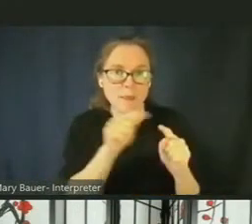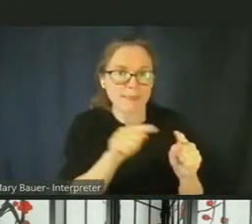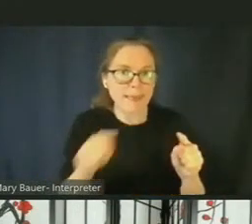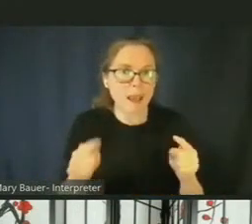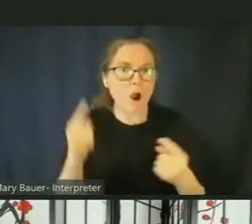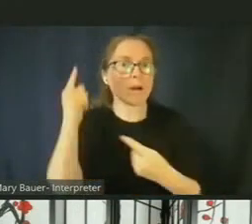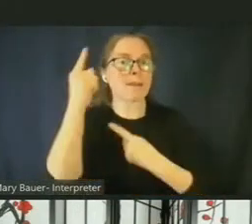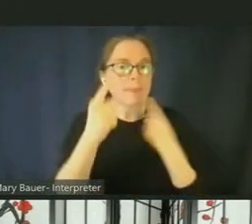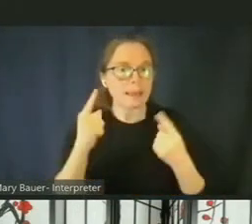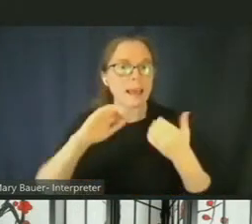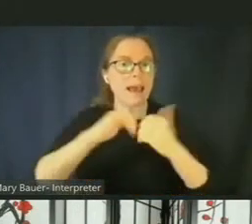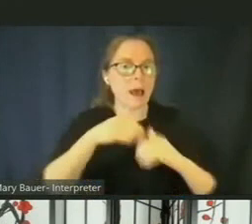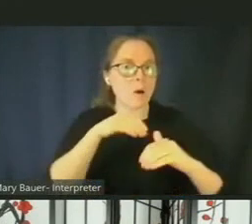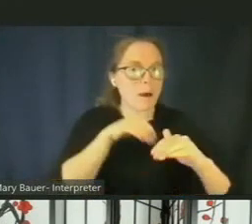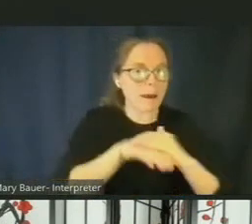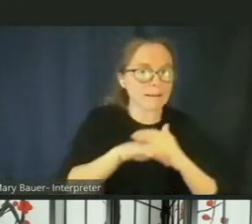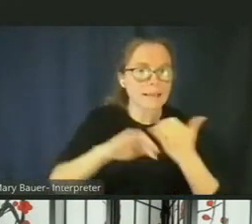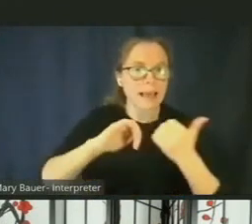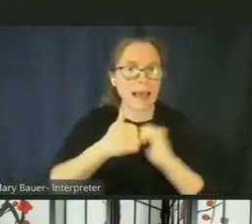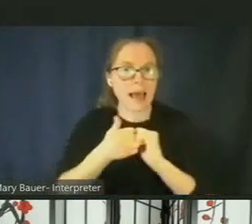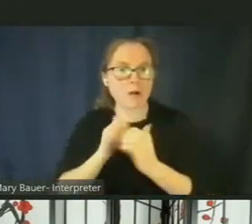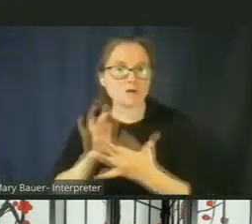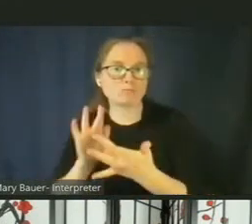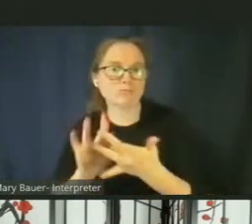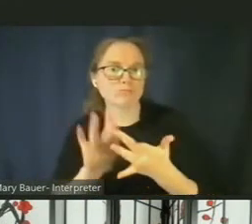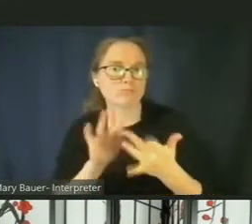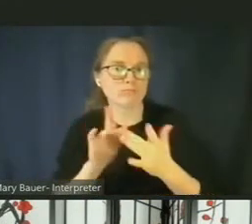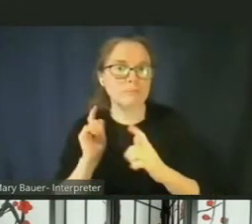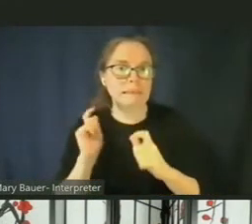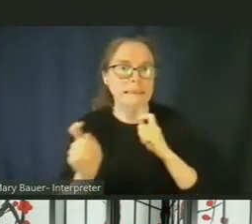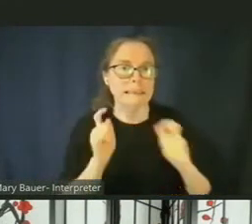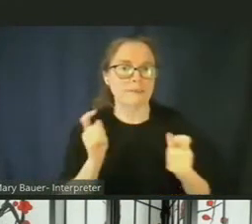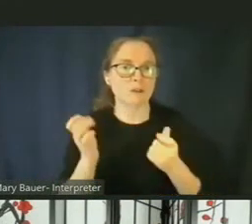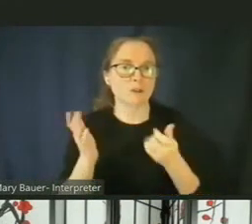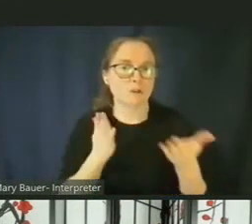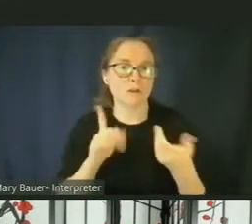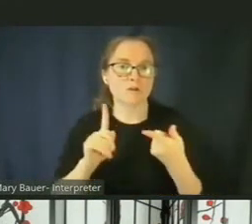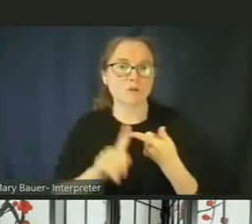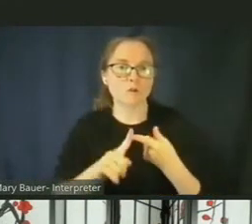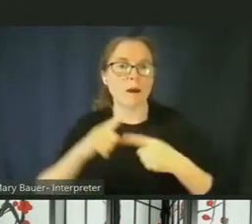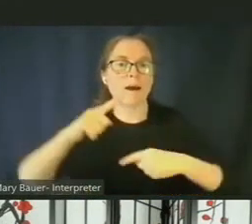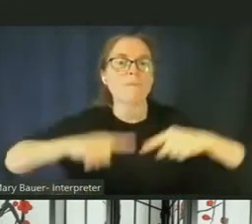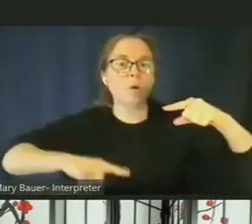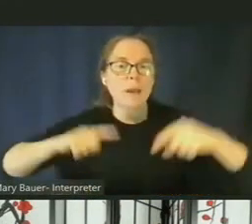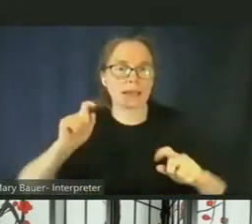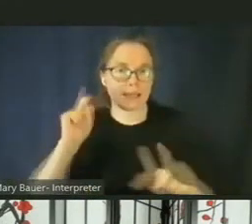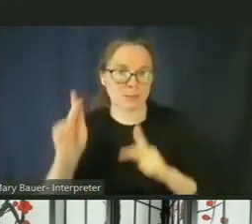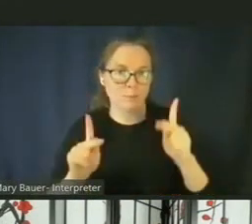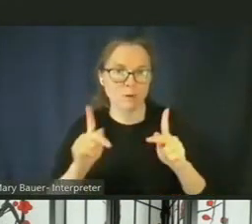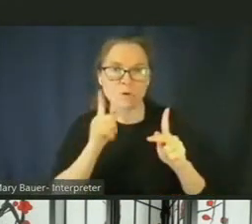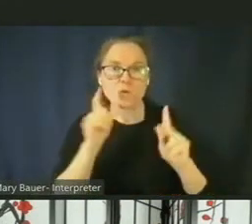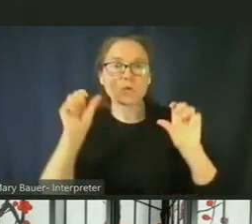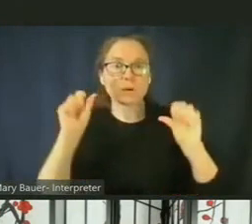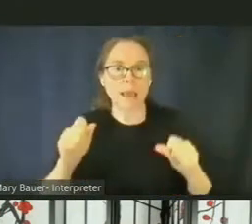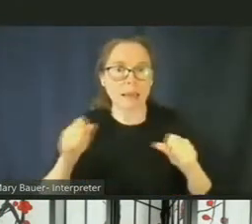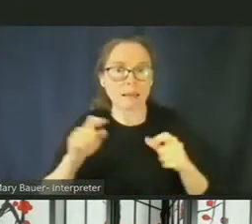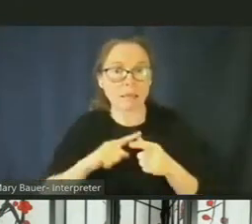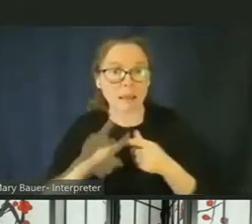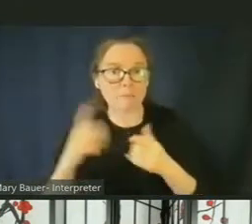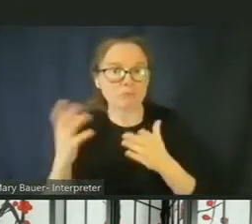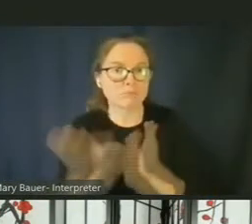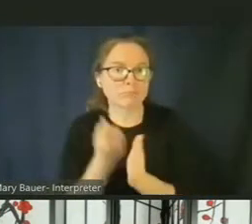and how they're delivering services so that many people can take advantage of those services. Next